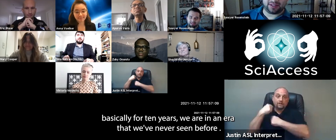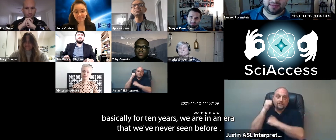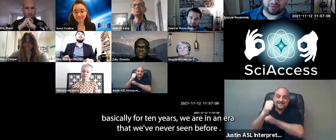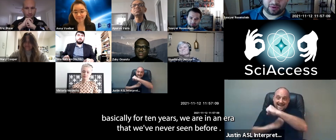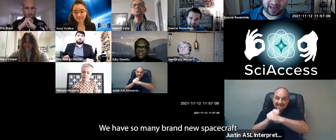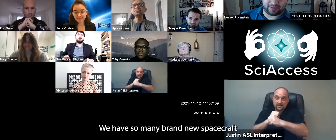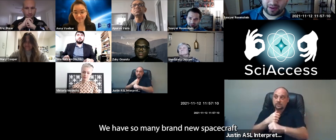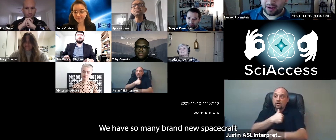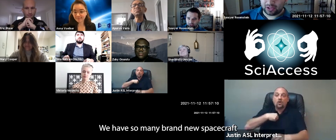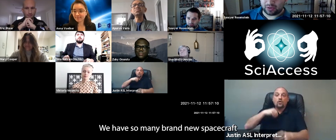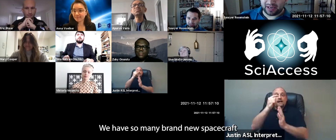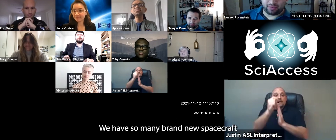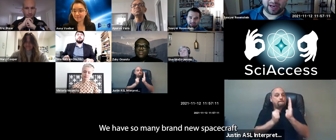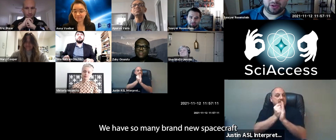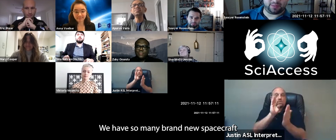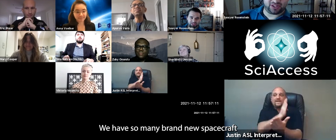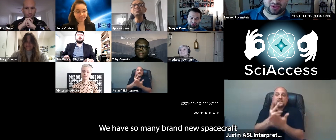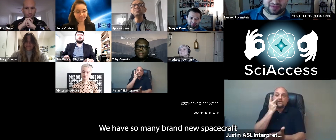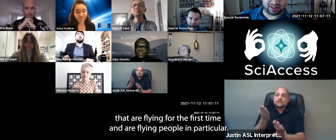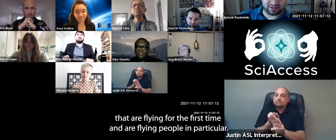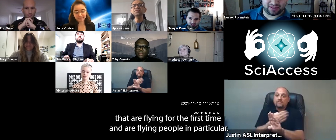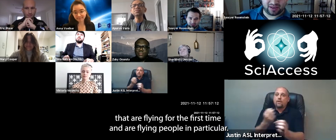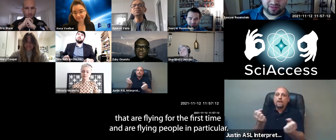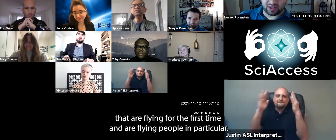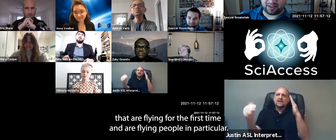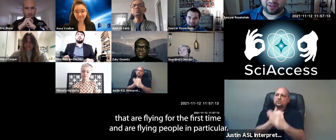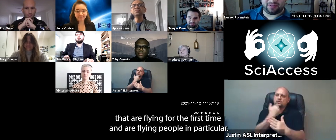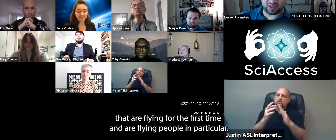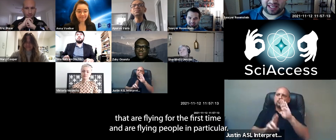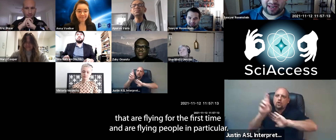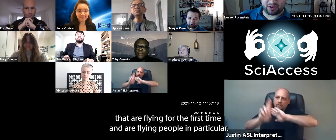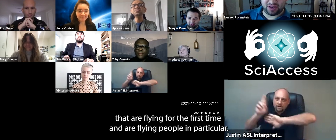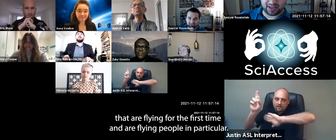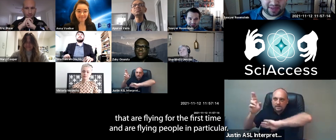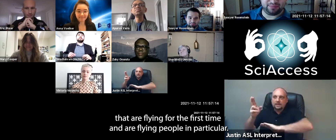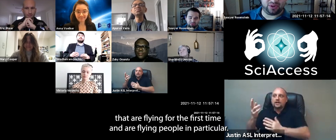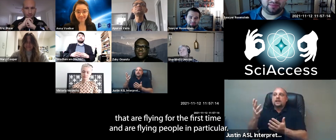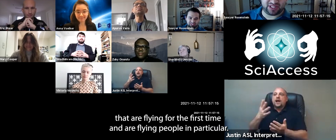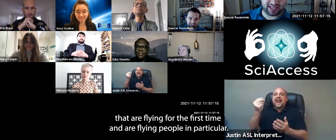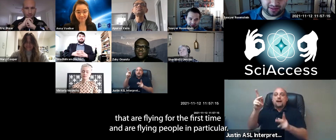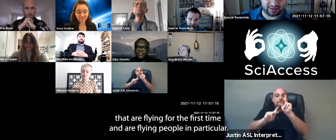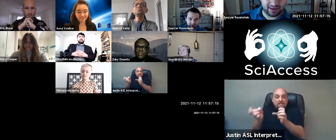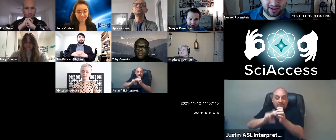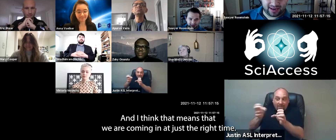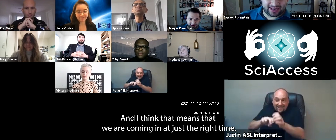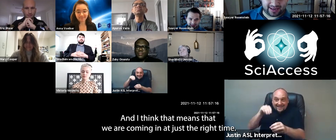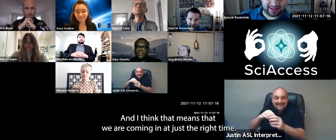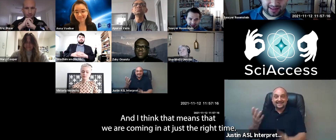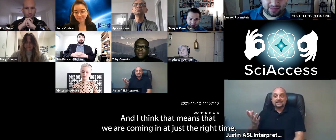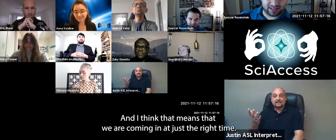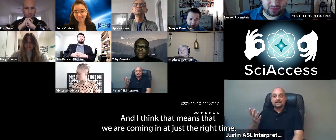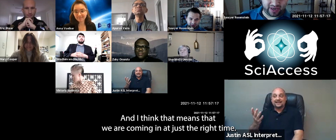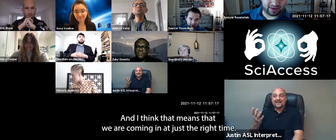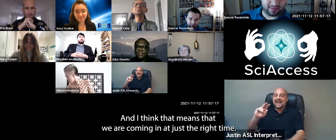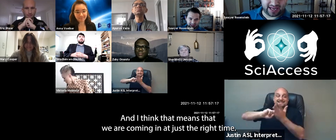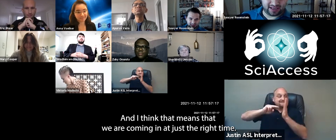we've never seen before. We have so many brand new spacecraft that are flying for the first time and are flying people in particular. And I think